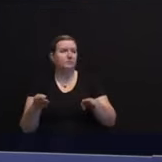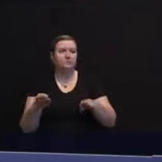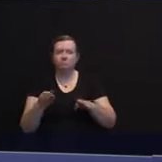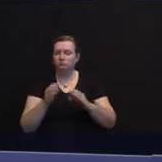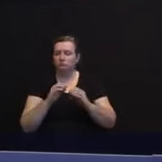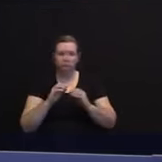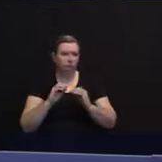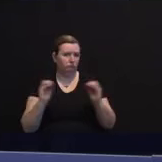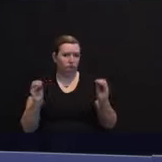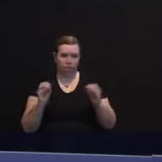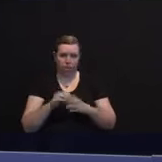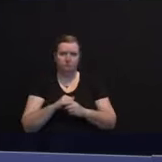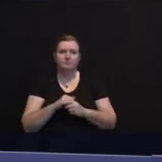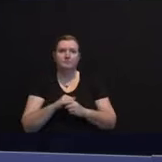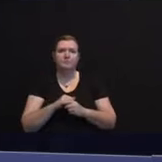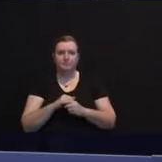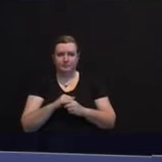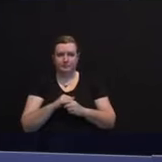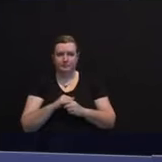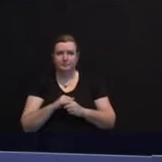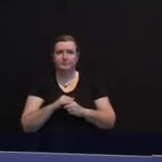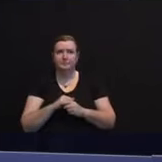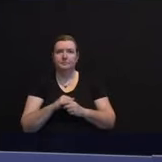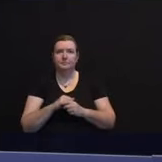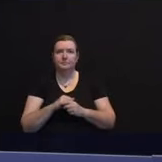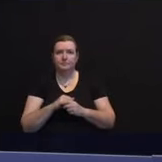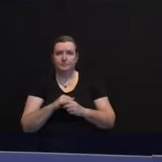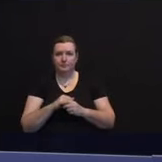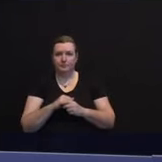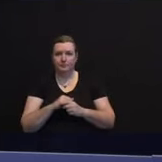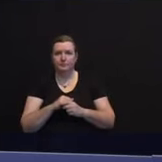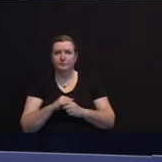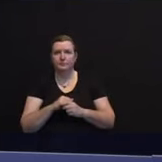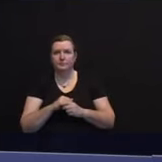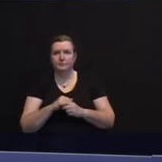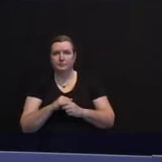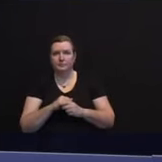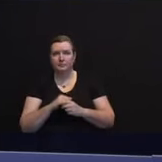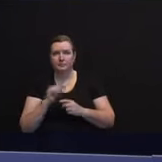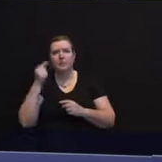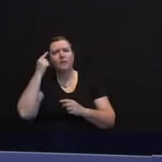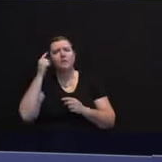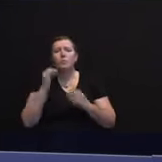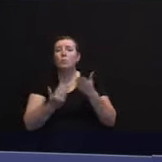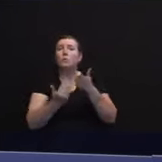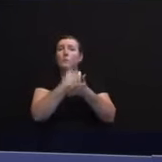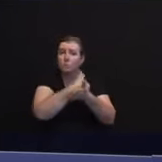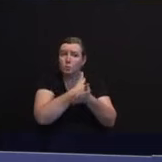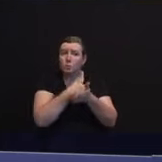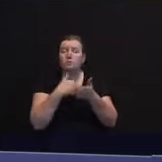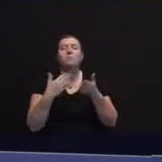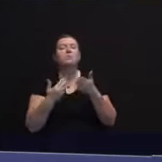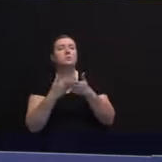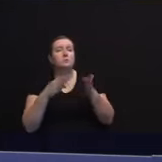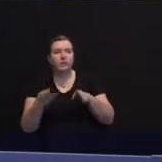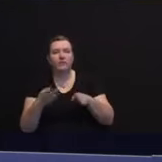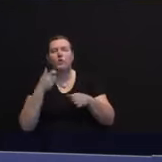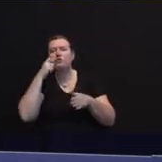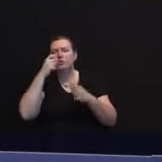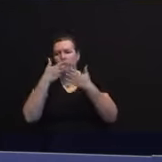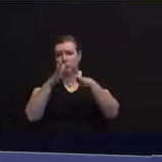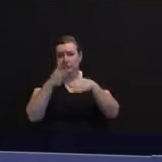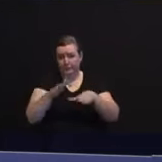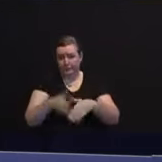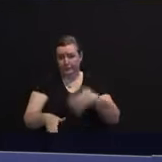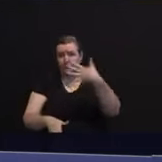The governor reviewed the new cases and deaths in terms of race and ethnicity. We're still reporting white,